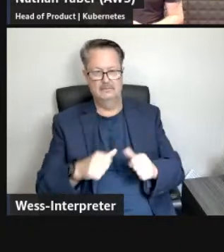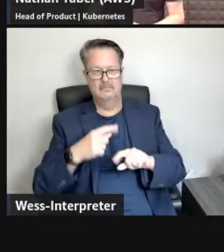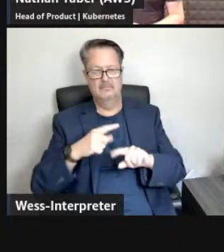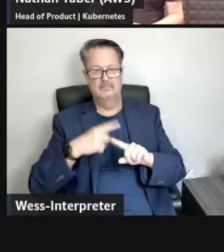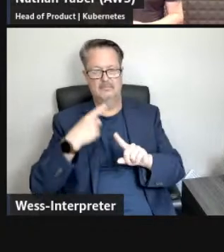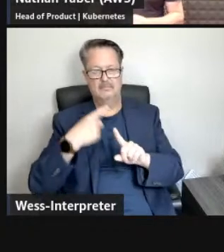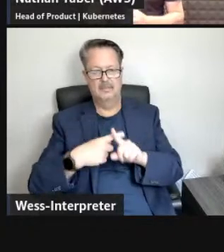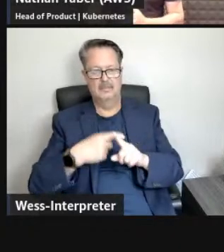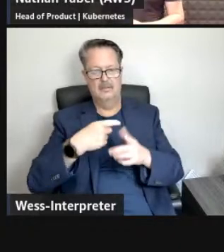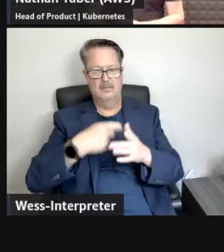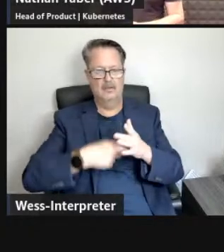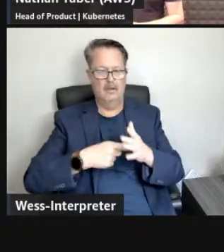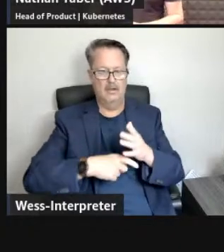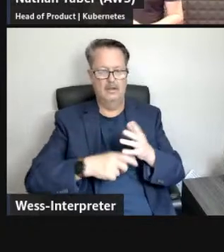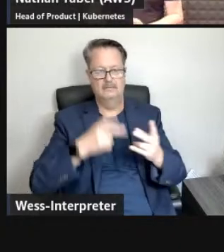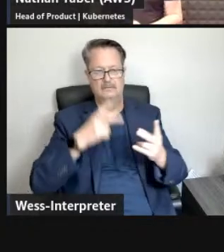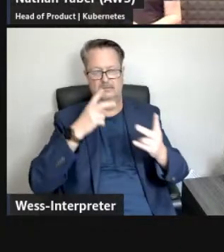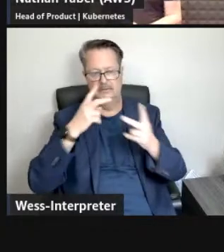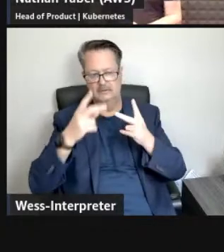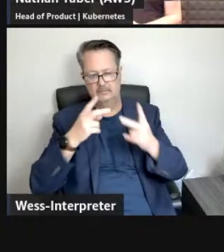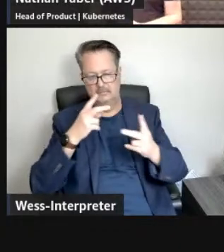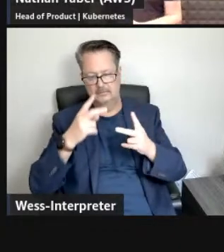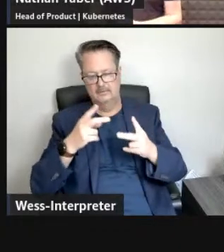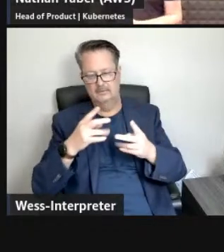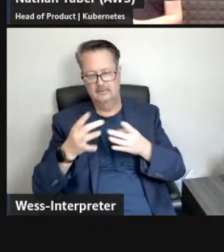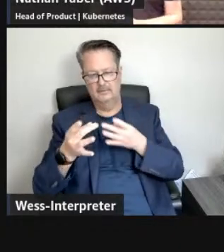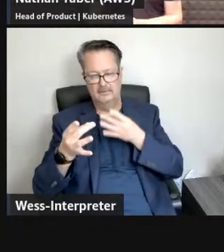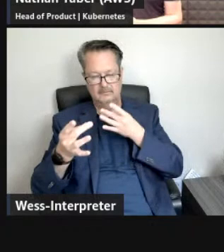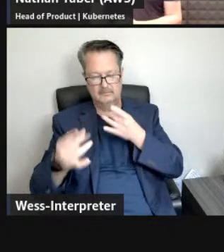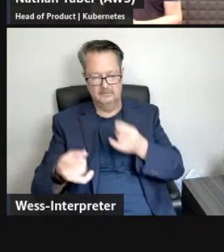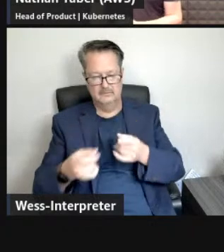efficiency. Right now, cost visibility